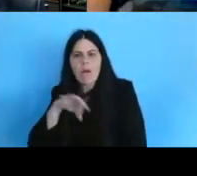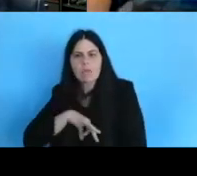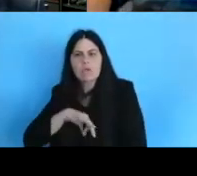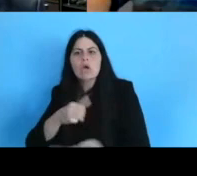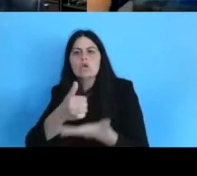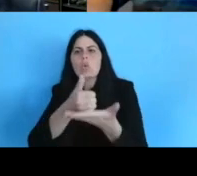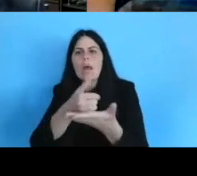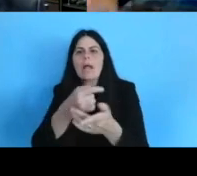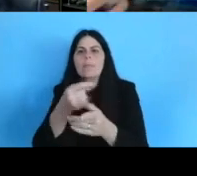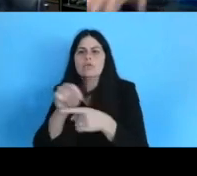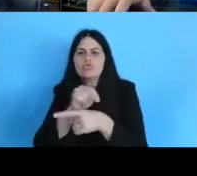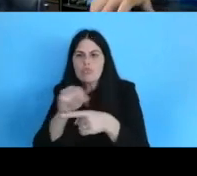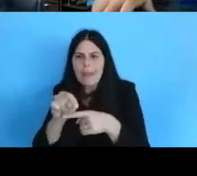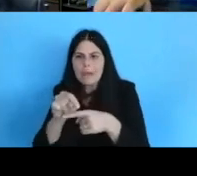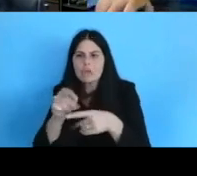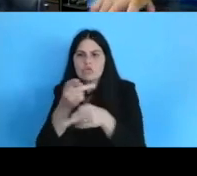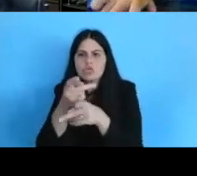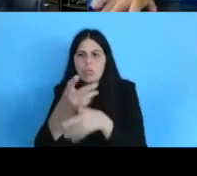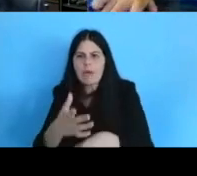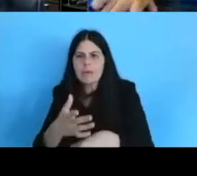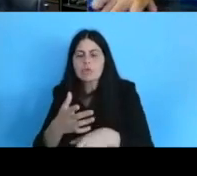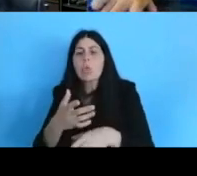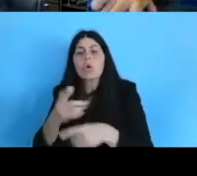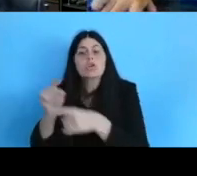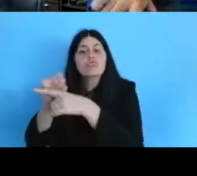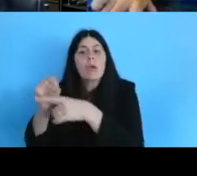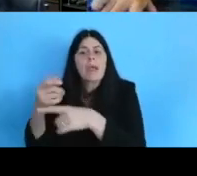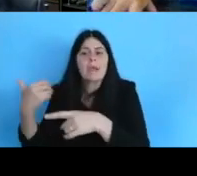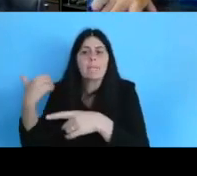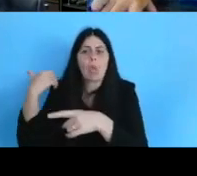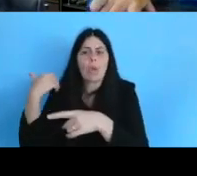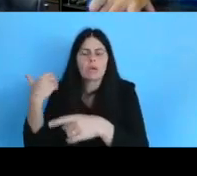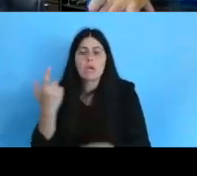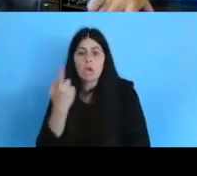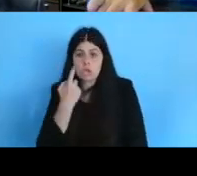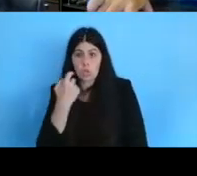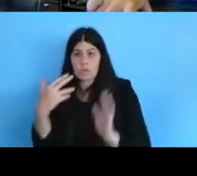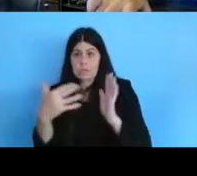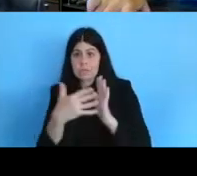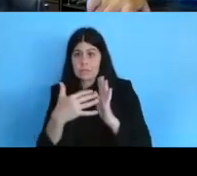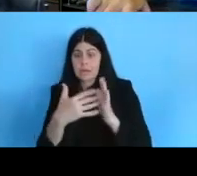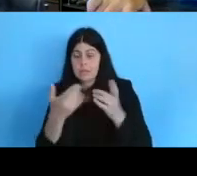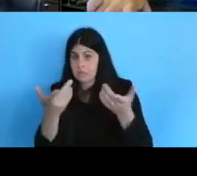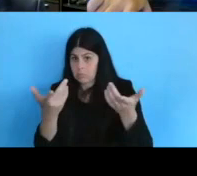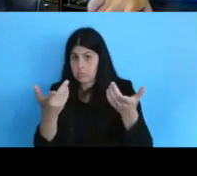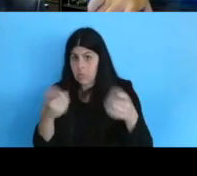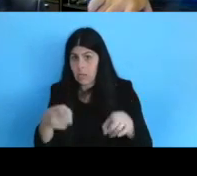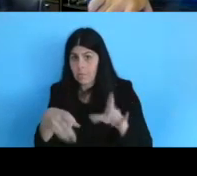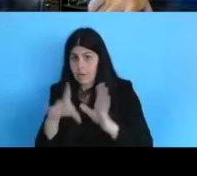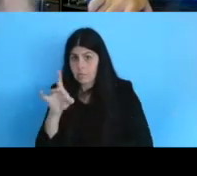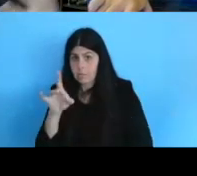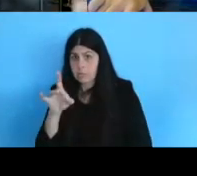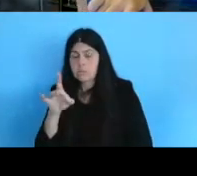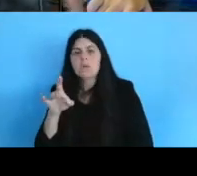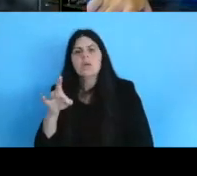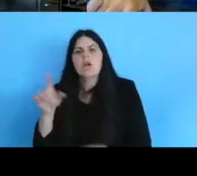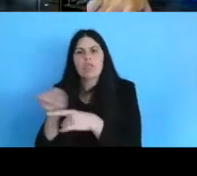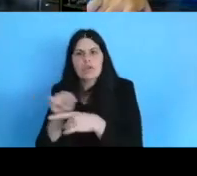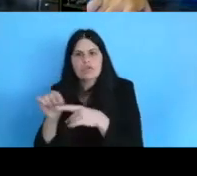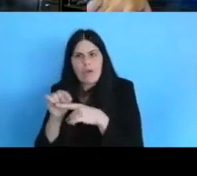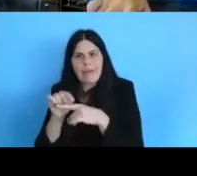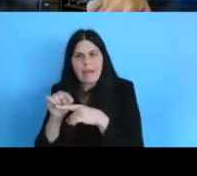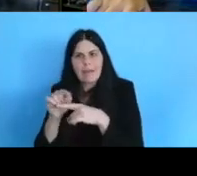supervisors or help train employers. So in recent studies, what happens is that that training trickles and helps